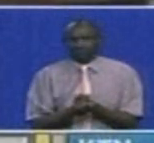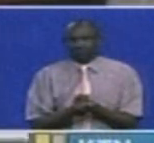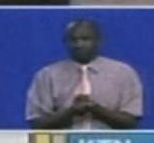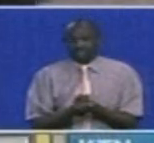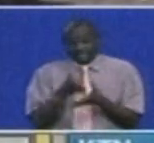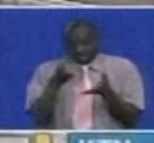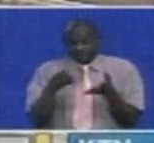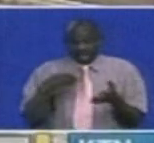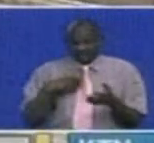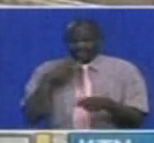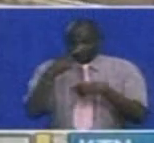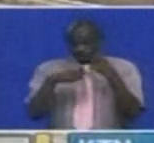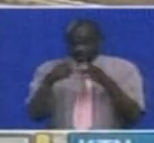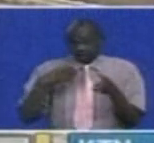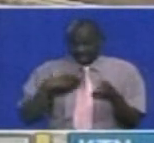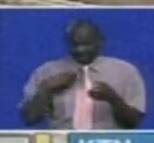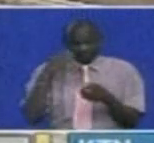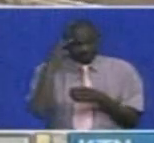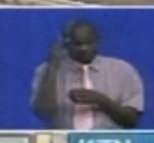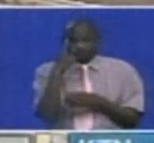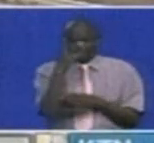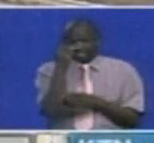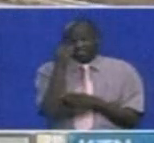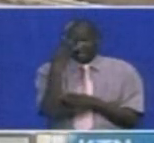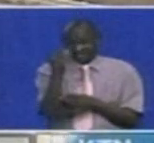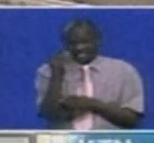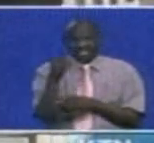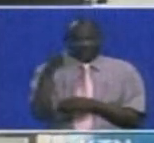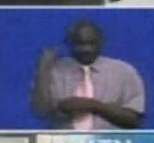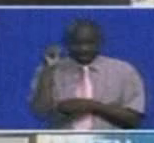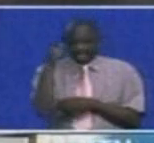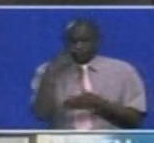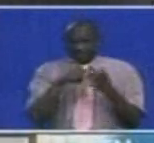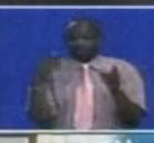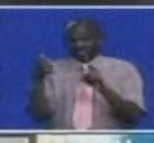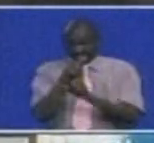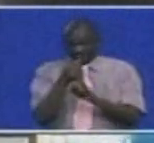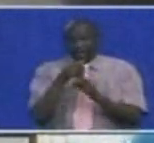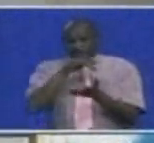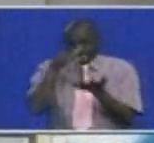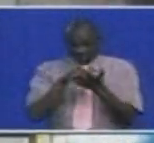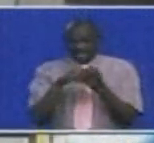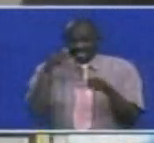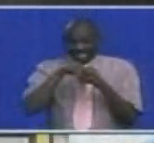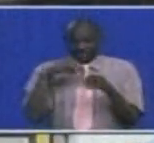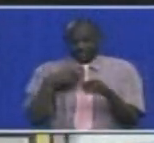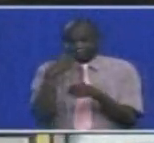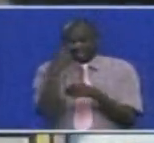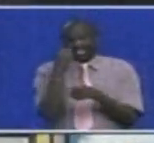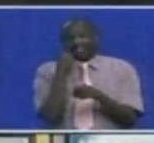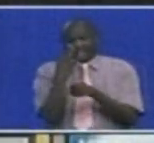According to the Development Blueprint Vision 2030, Kenya was expected to achieve middle-income status by the year